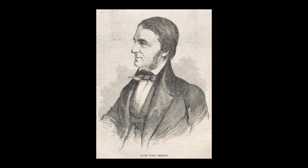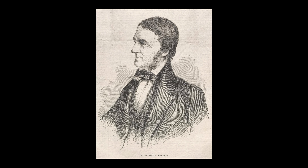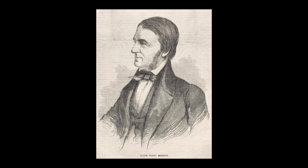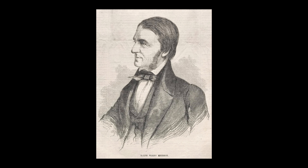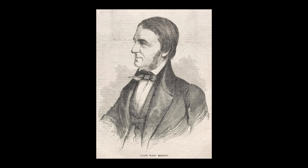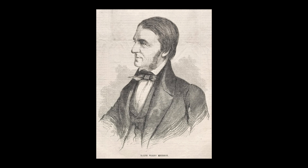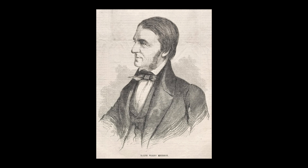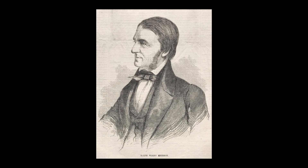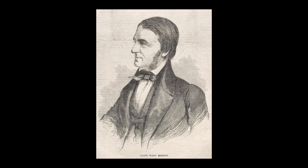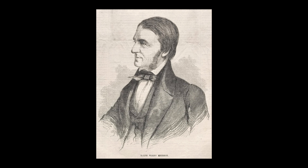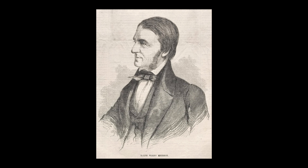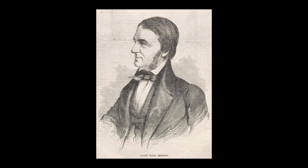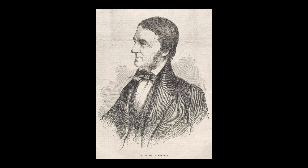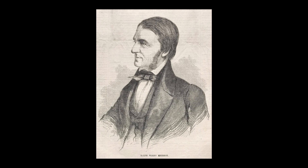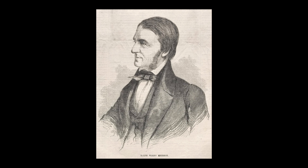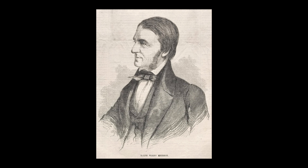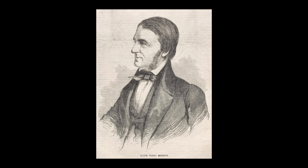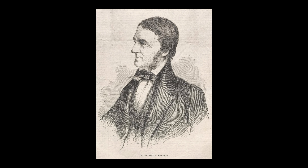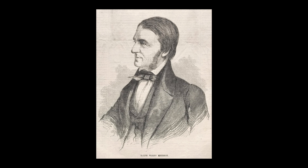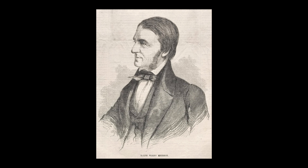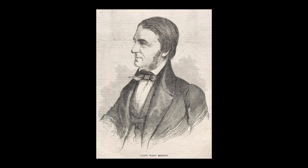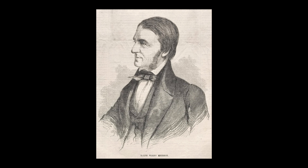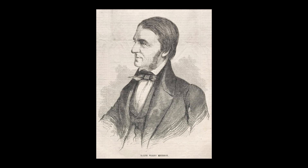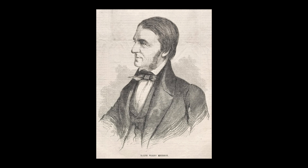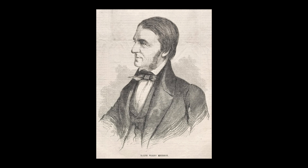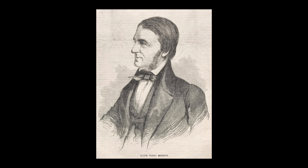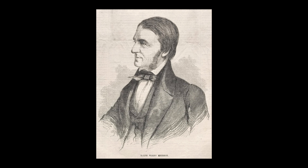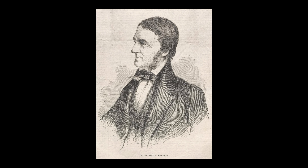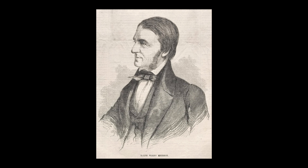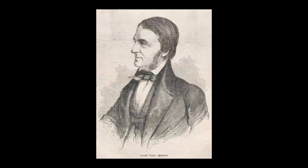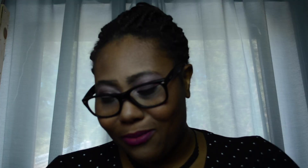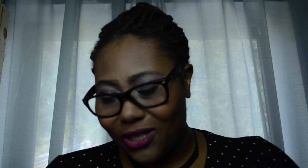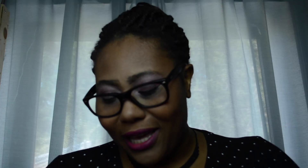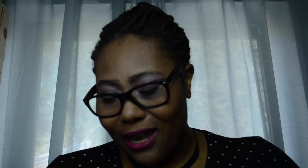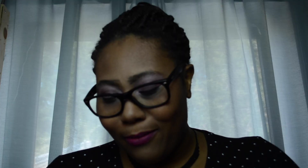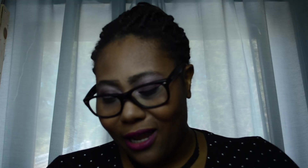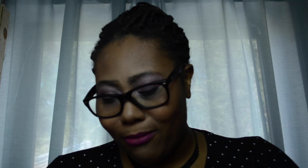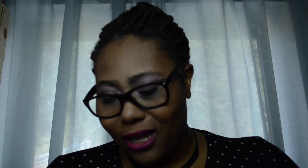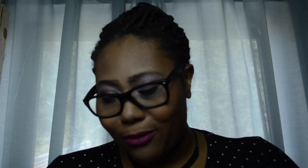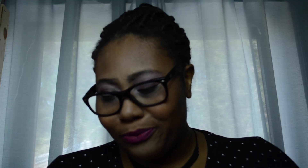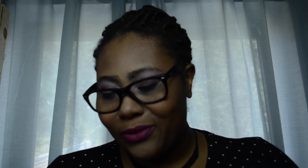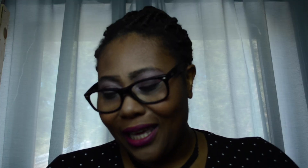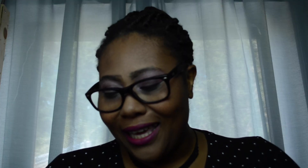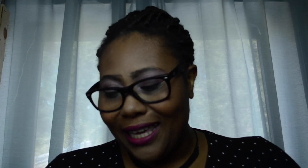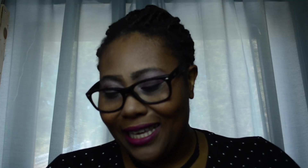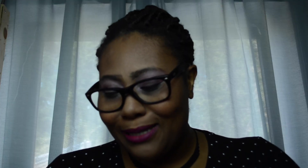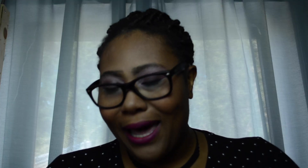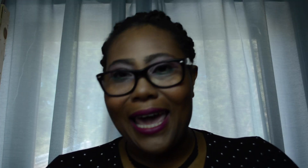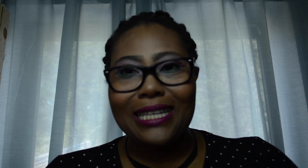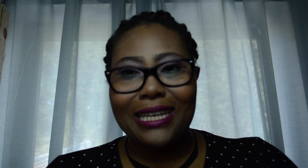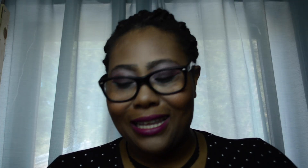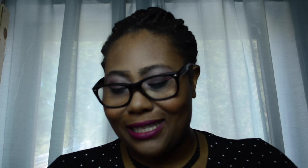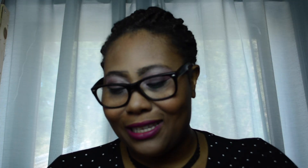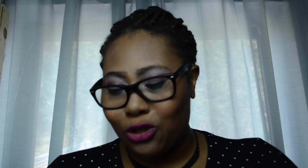life seriously. This is my guru. I love it so much. I love him, I love him, I love him. He is